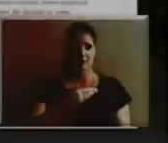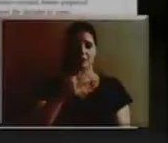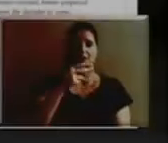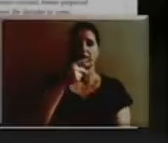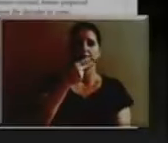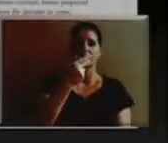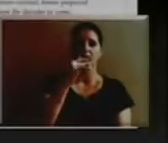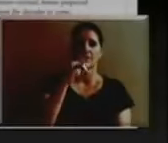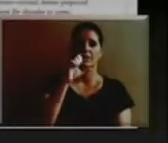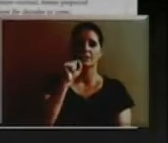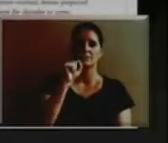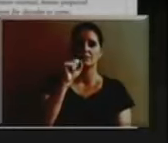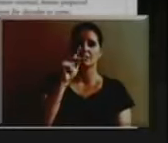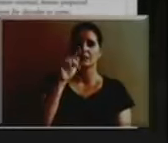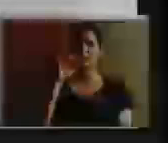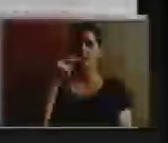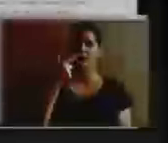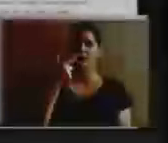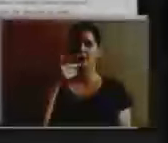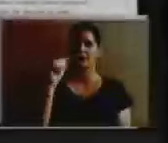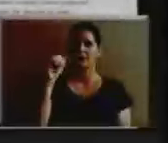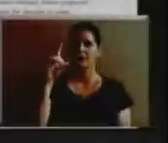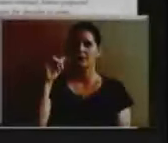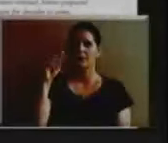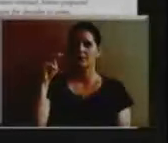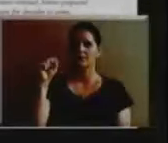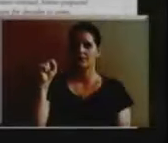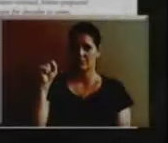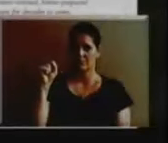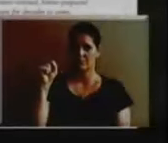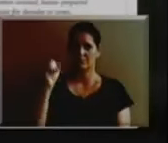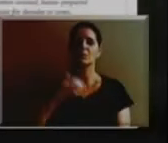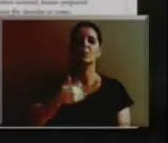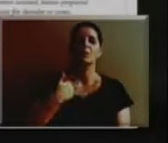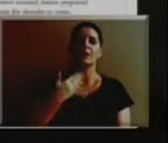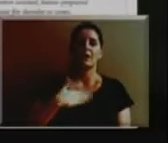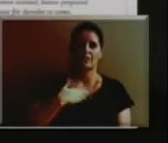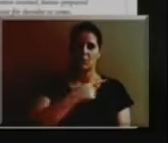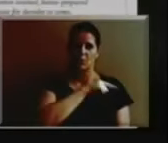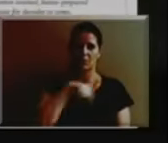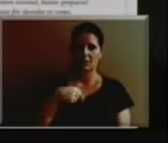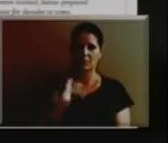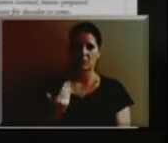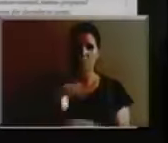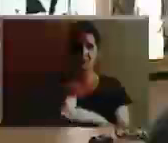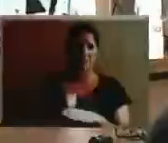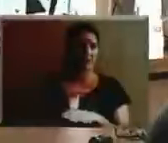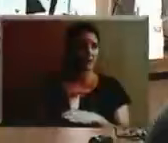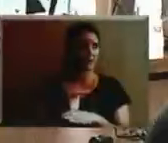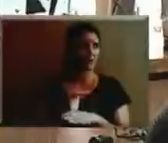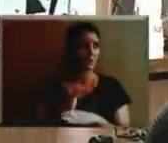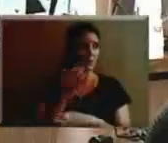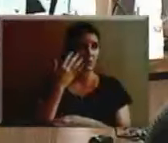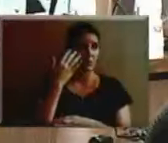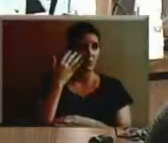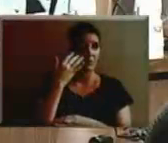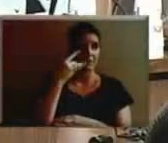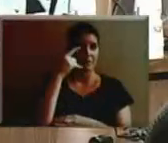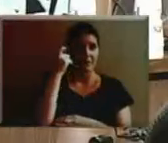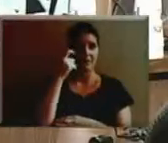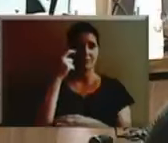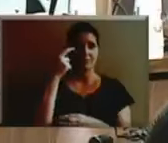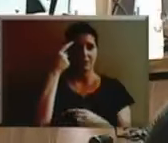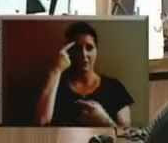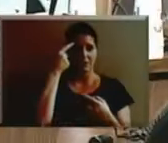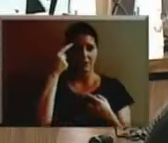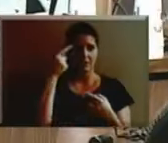Adams. If she would stand, we're very pleased to have you. This is regarding on the consent agenda the